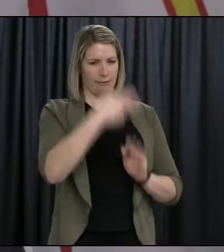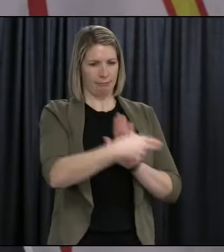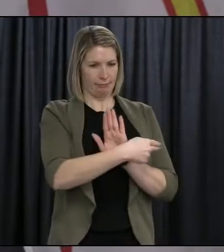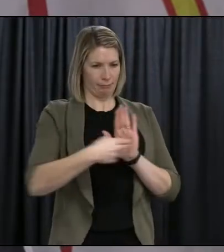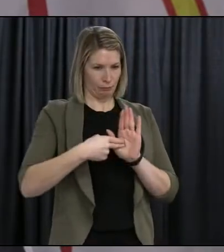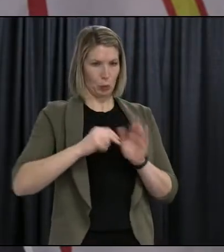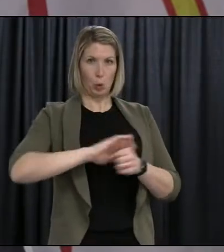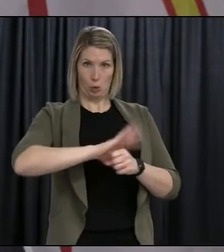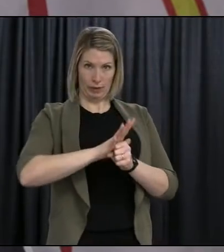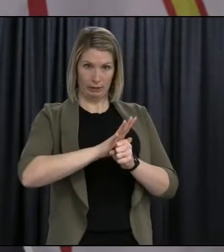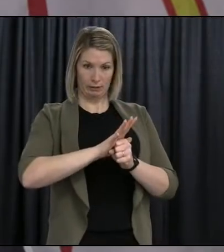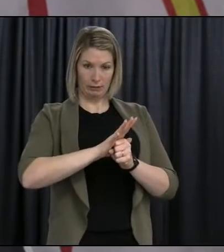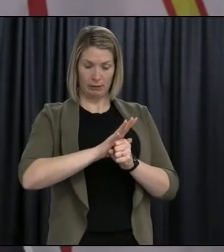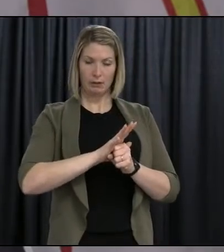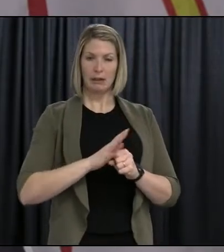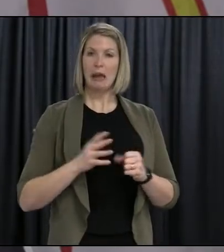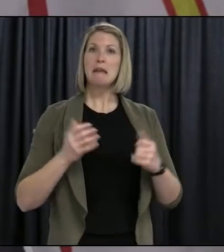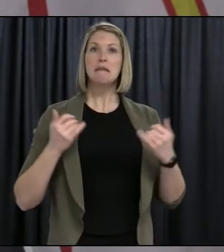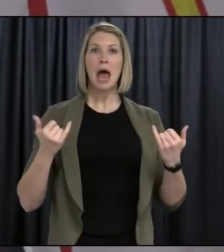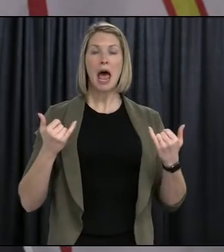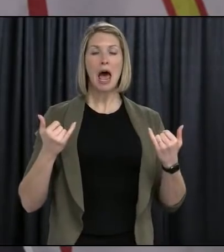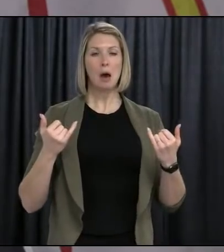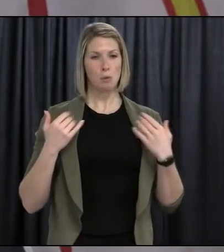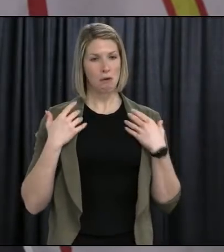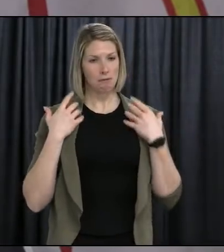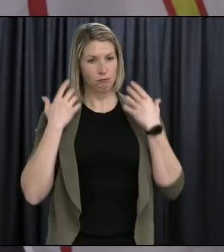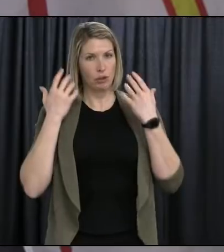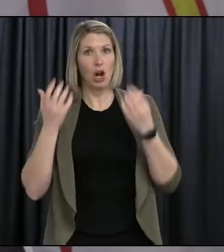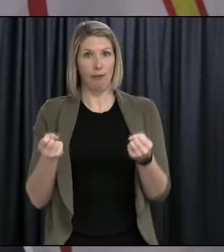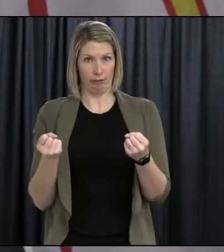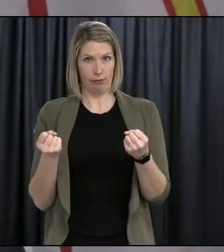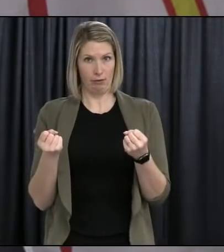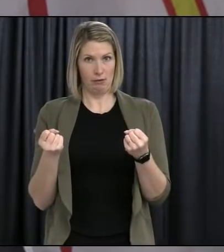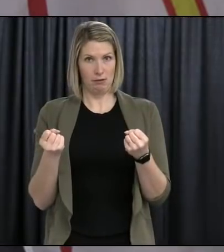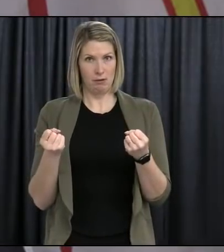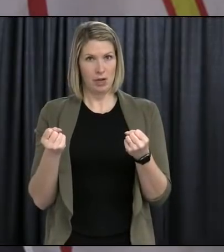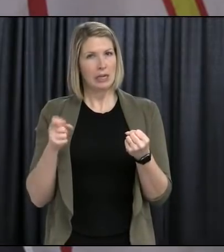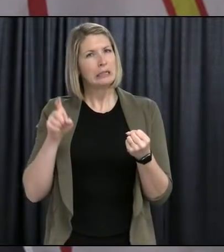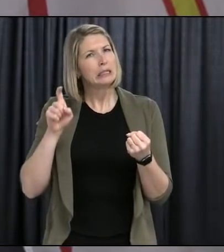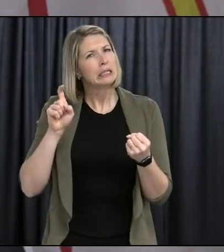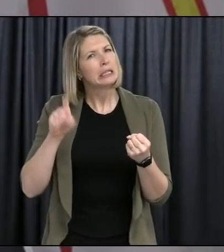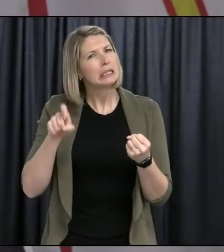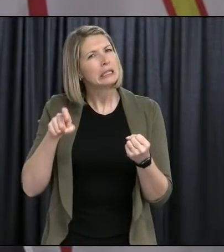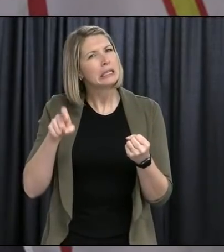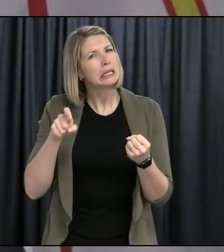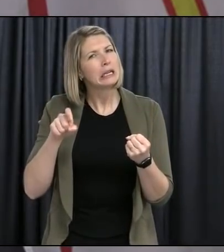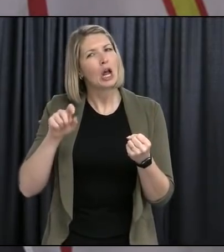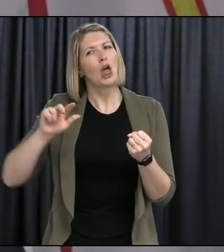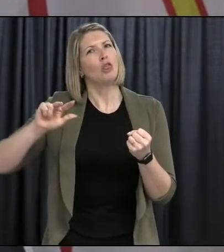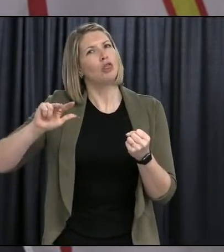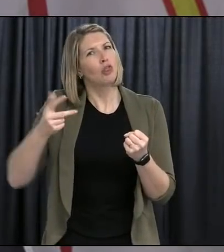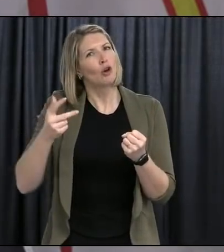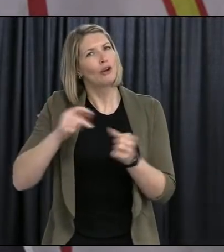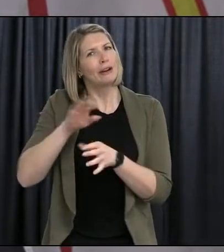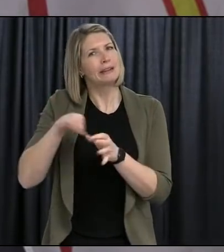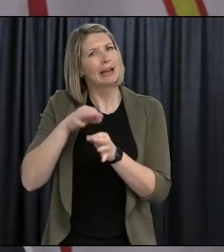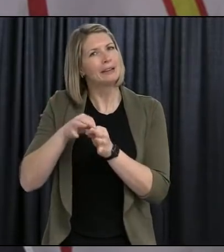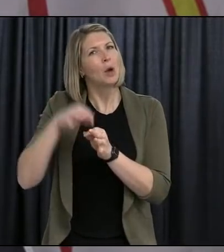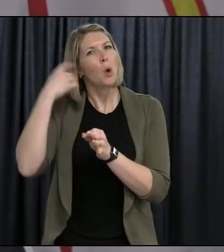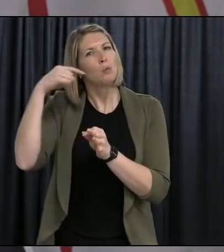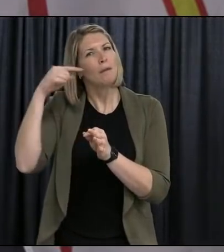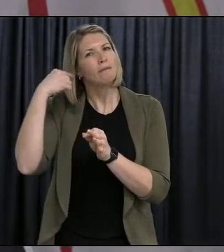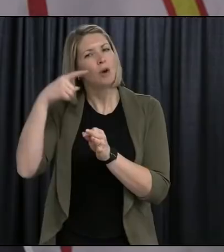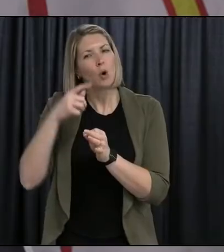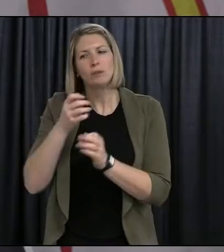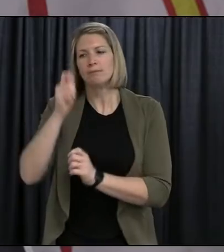before they are able to be considered recovered. The difficulty we've had with that previously